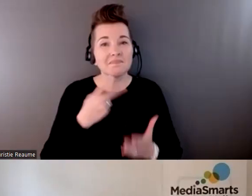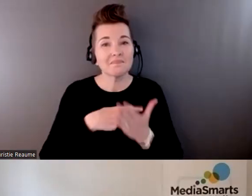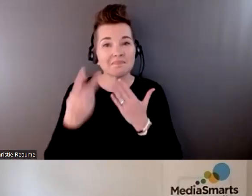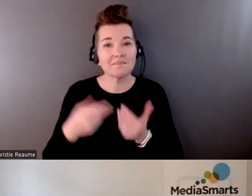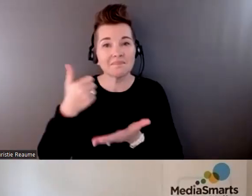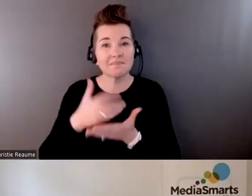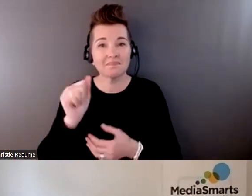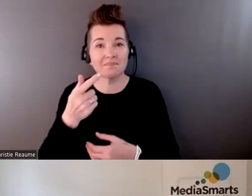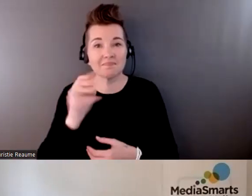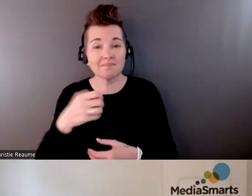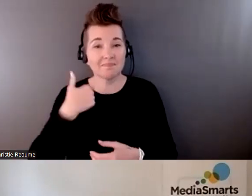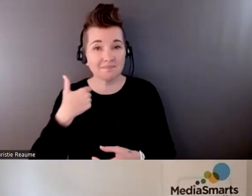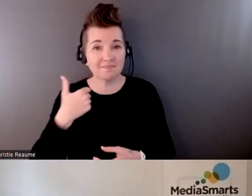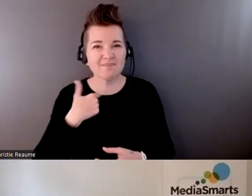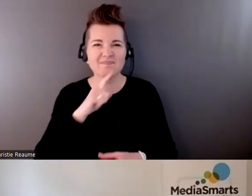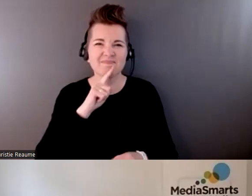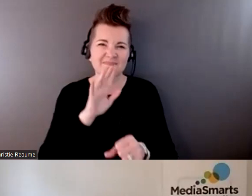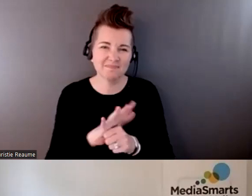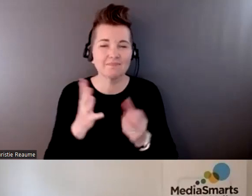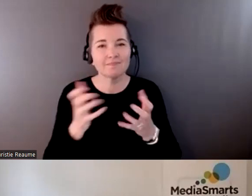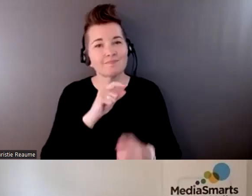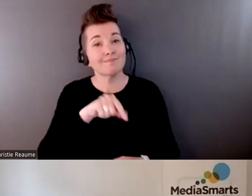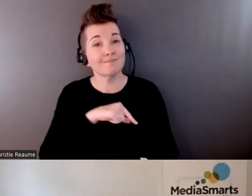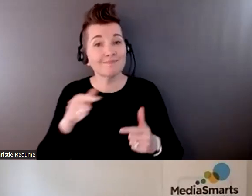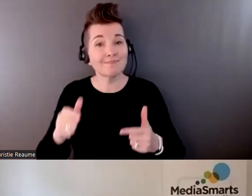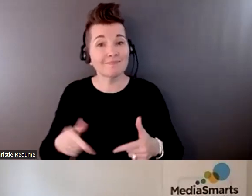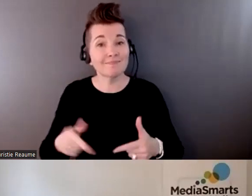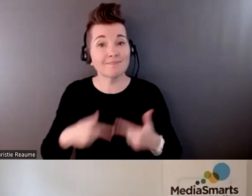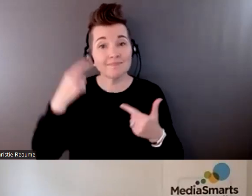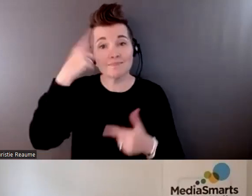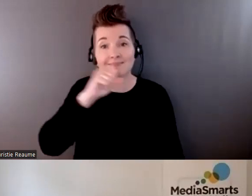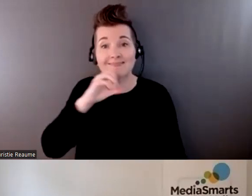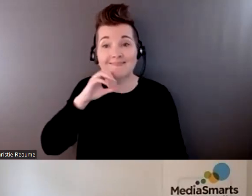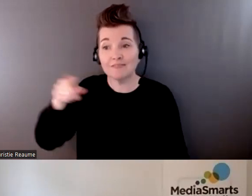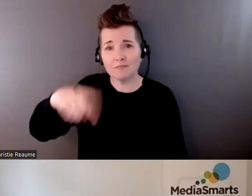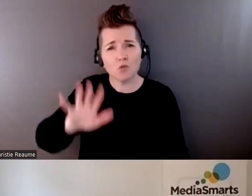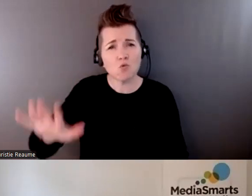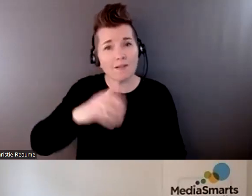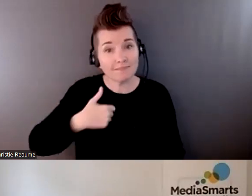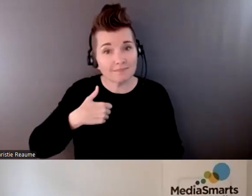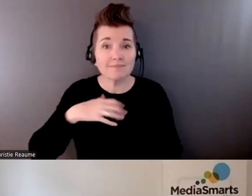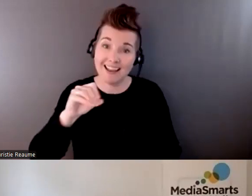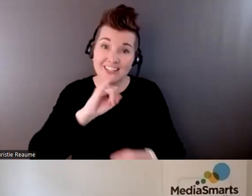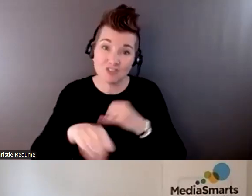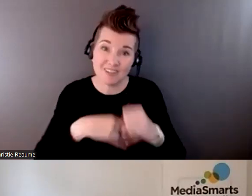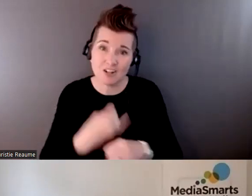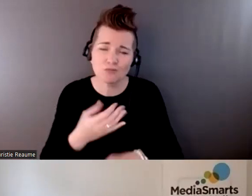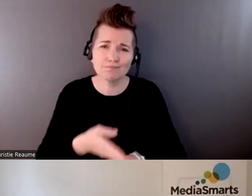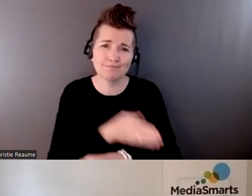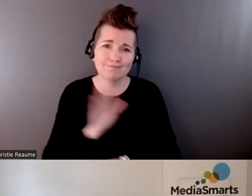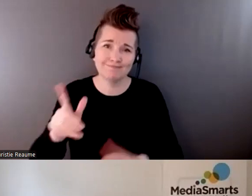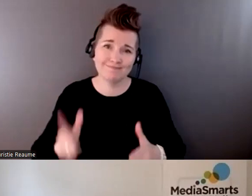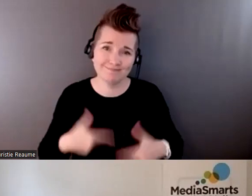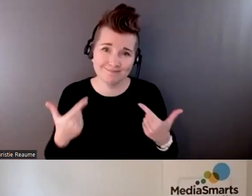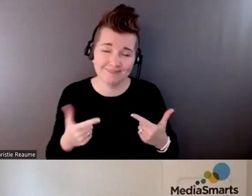national charity dedicated to improving the quality of life of older adults in Canada and internationally and digital literacy is one of